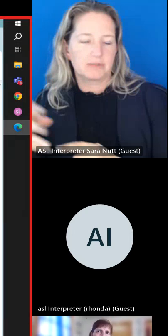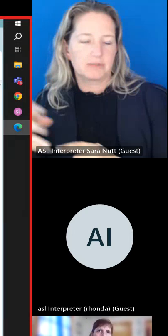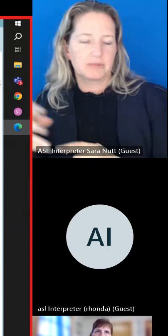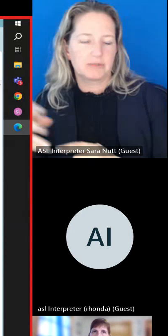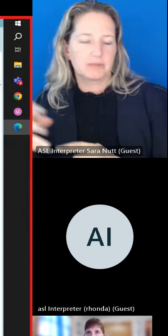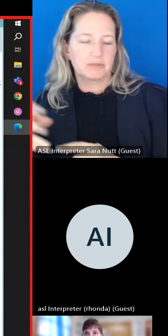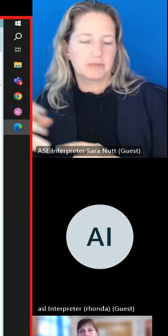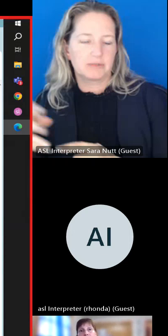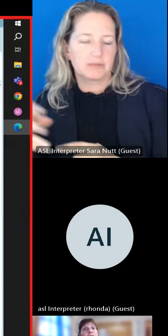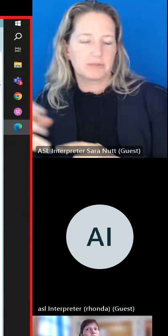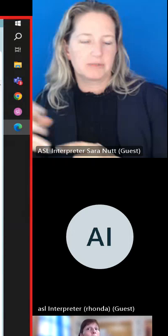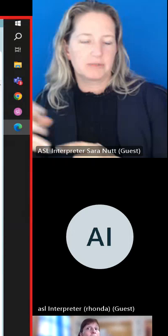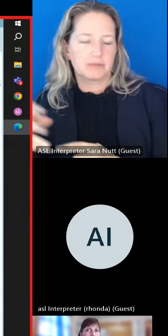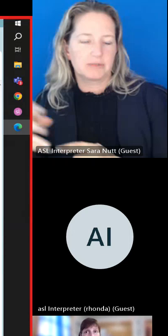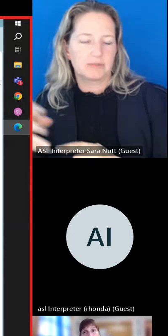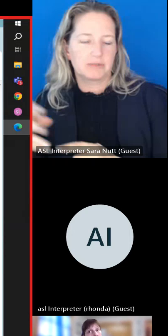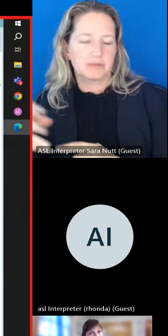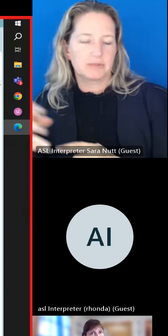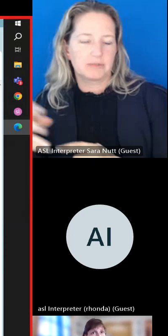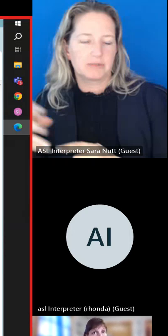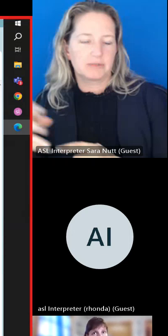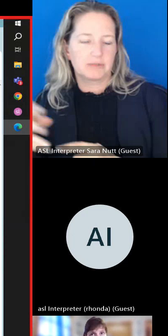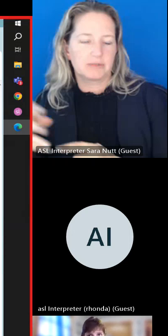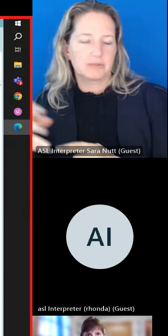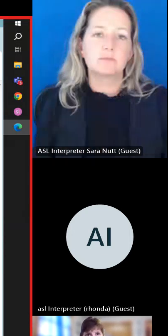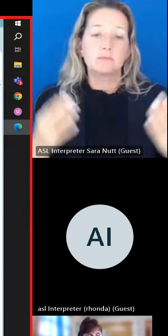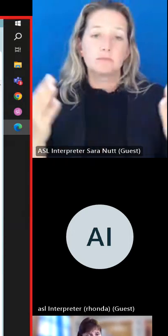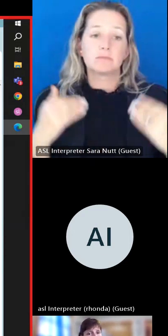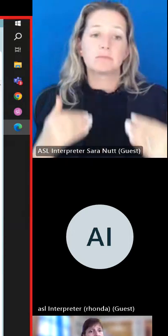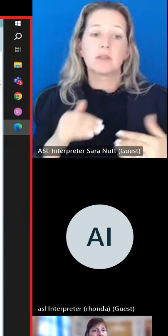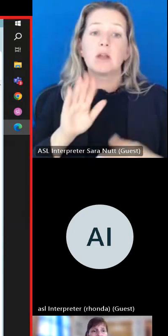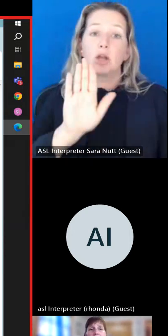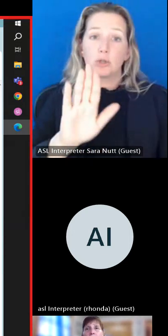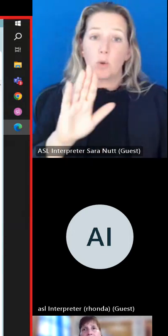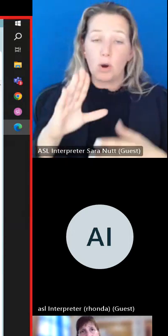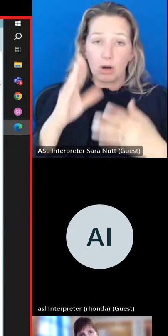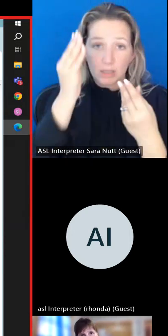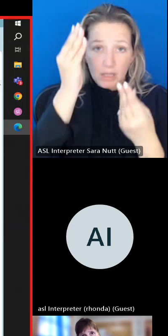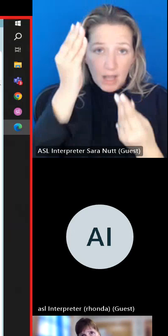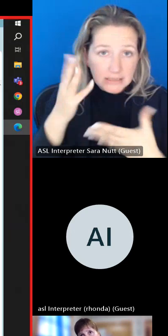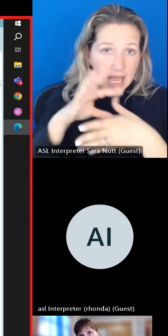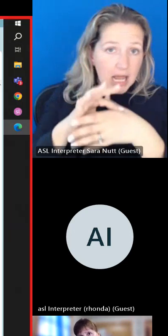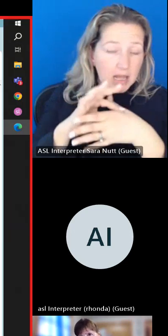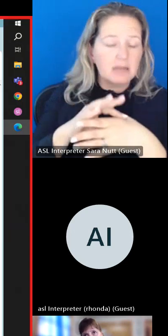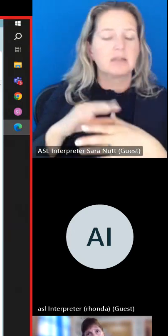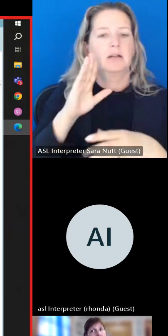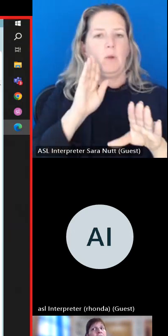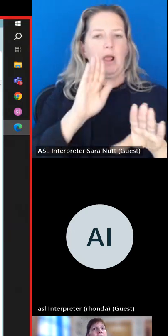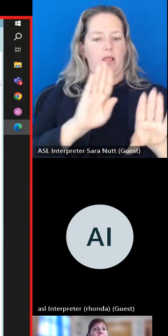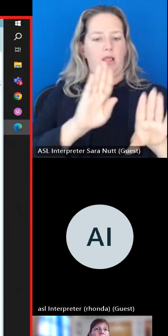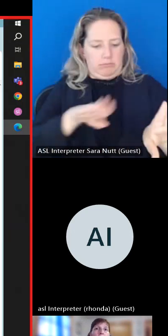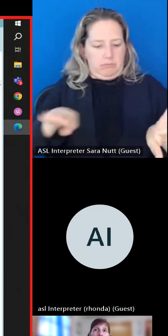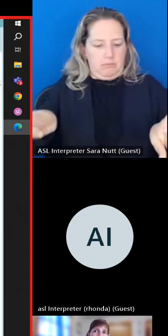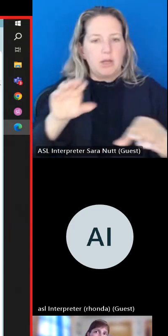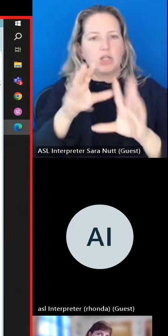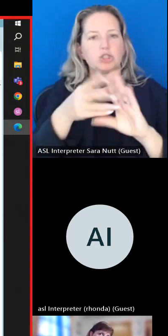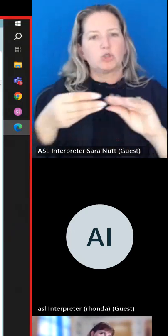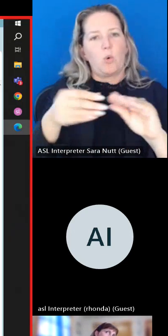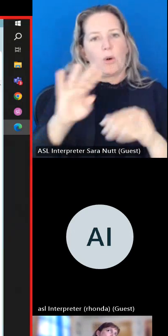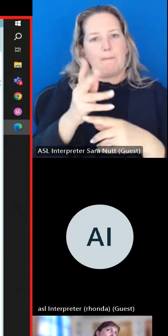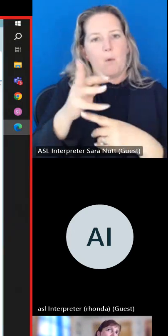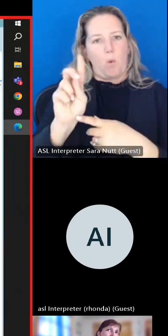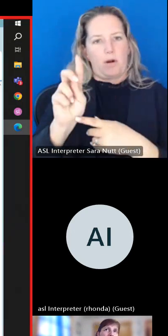So then you should storyboard your content. And Nancy Duarte suggests again that you